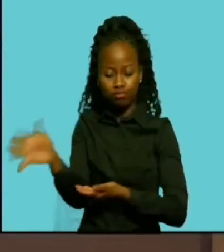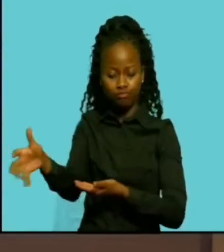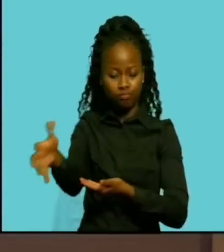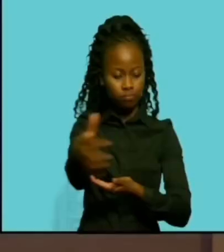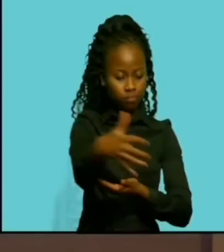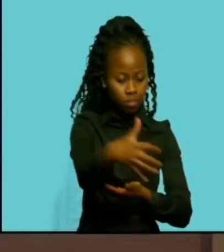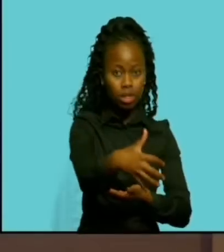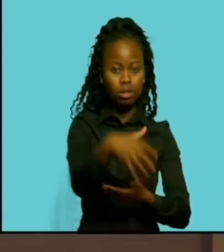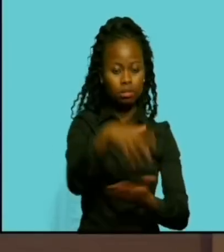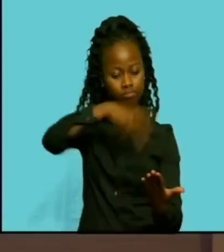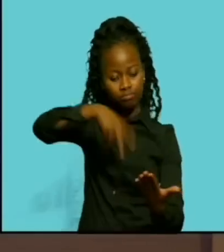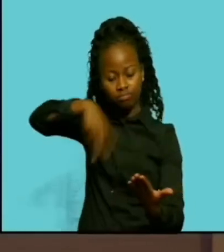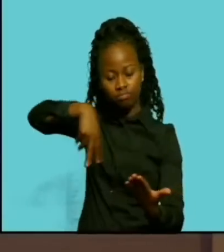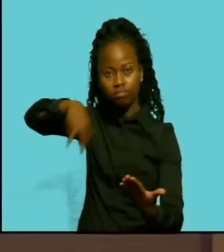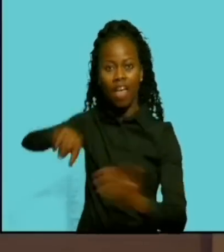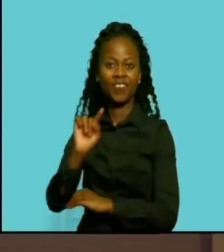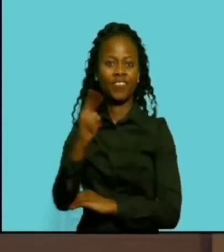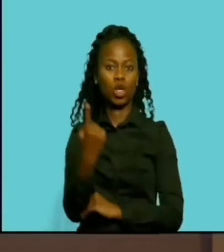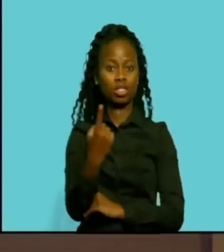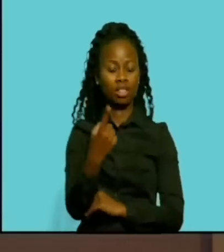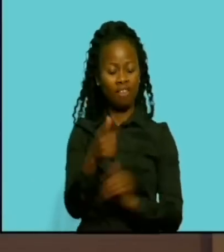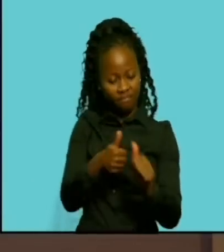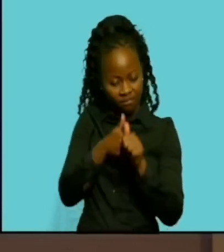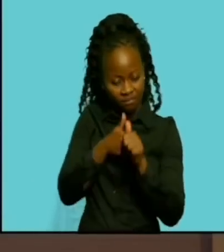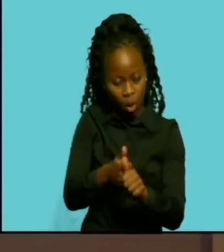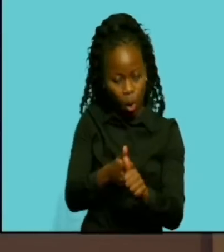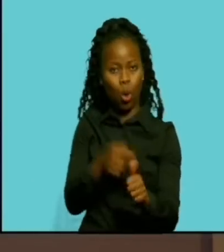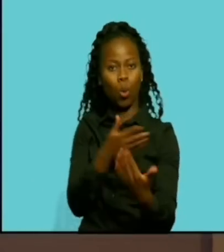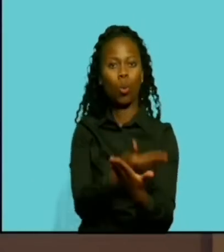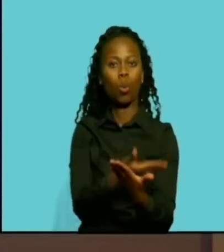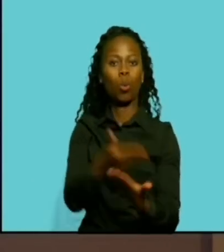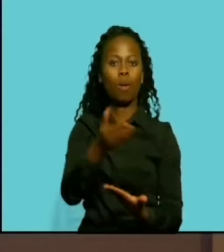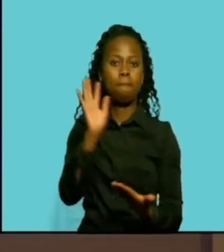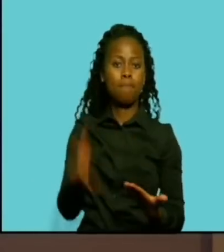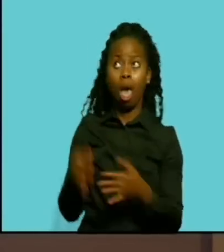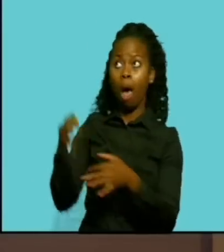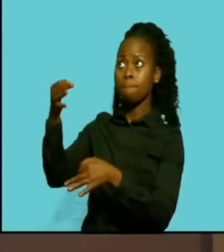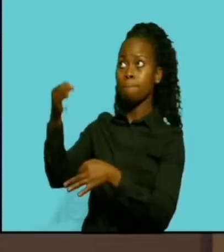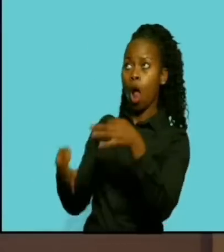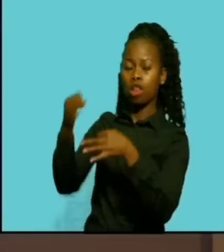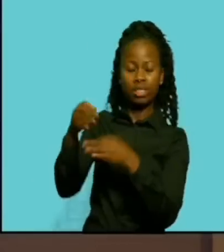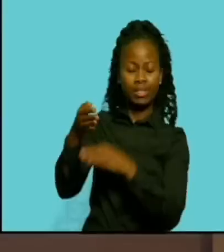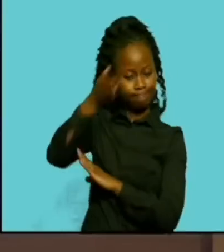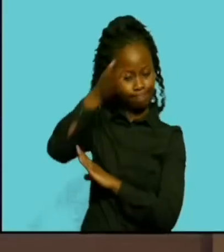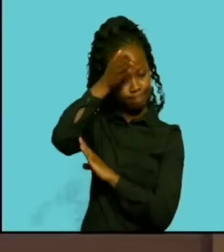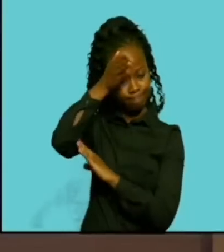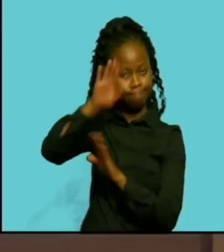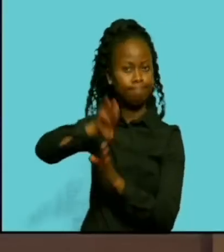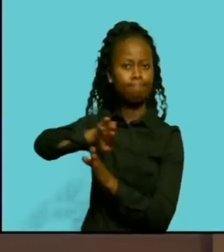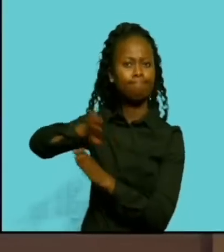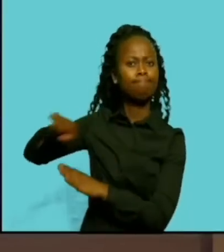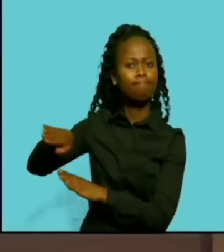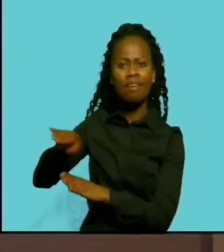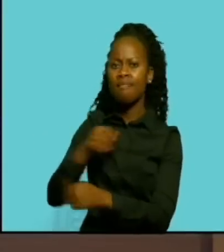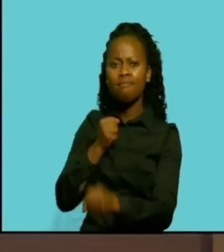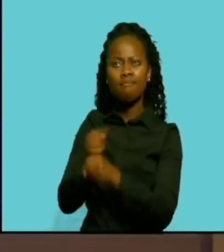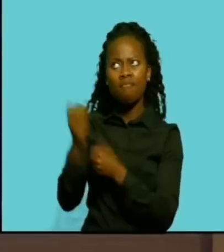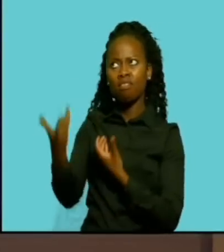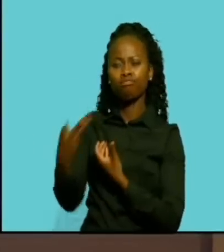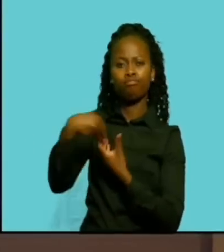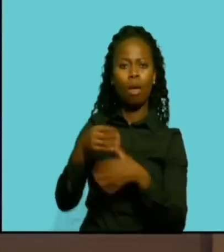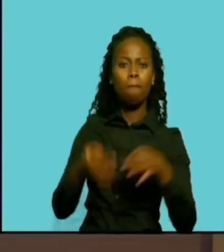respond to the challenges that the economy faces and take an